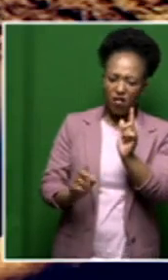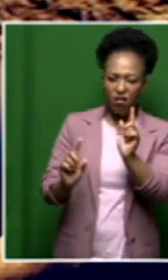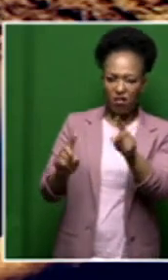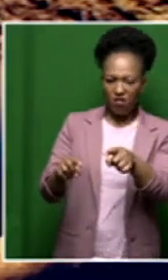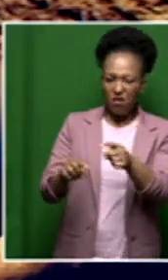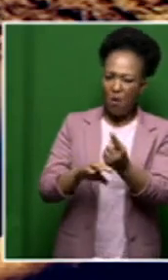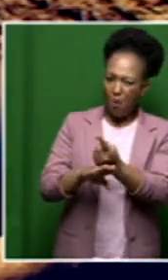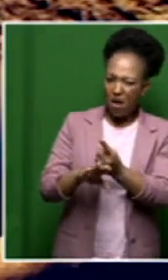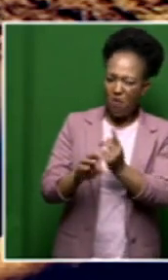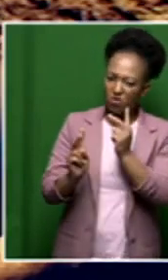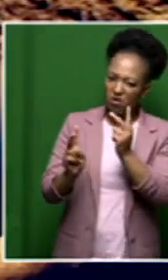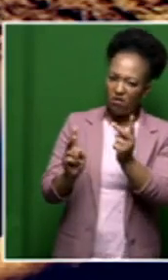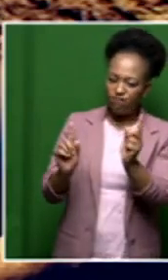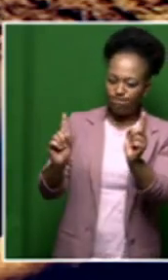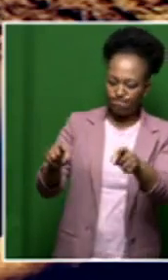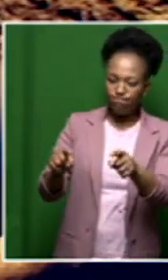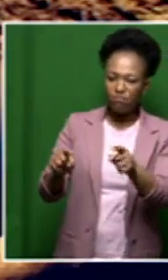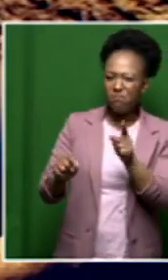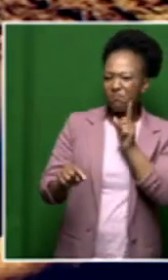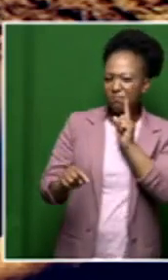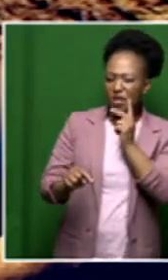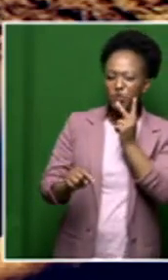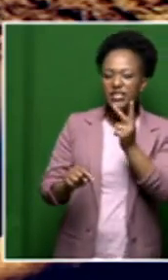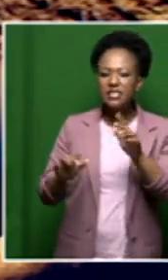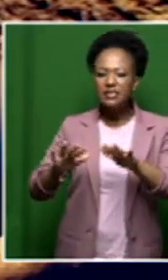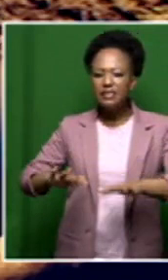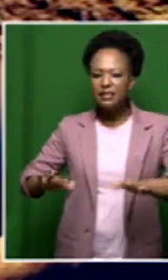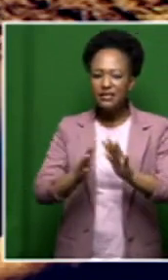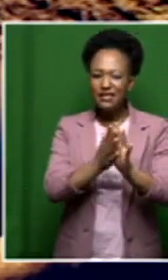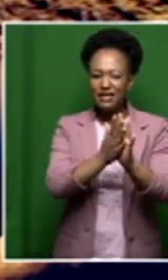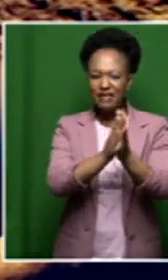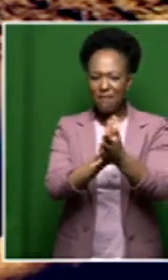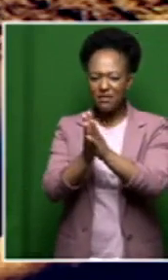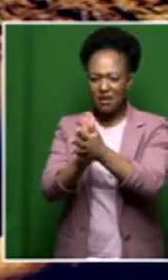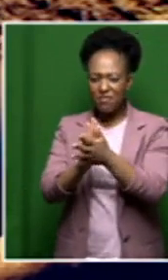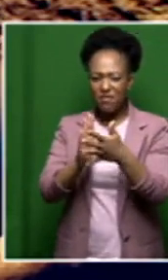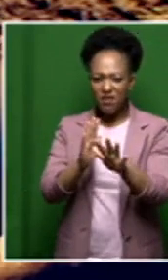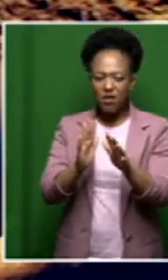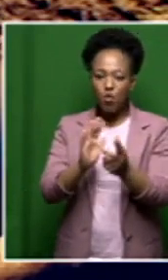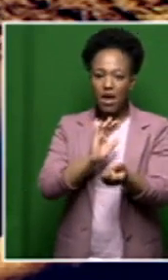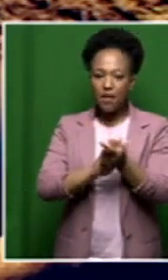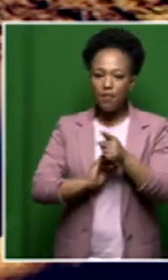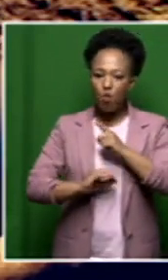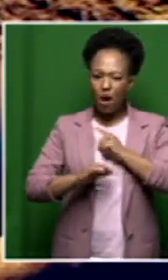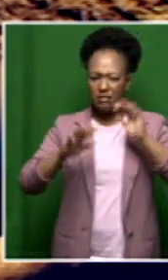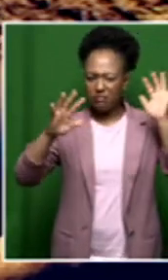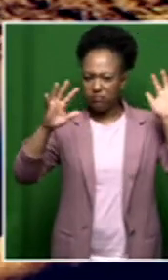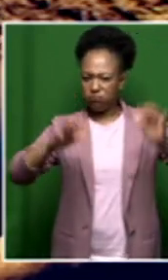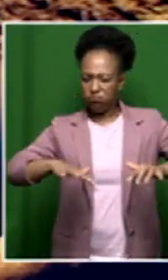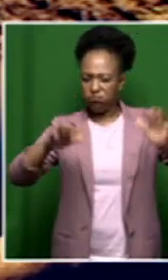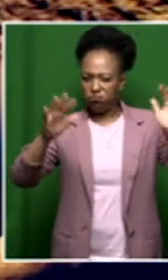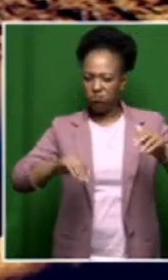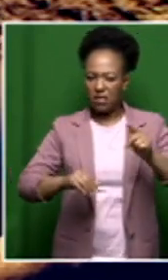so. And that, of course, to see for himself the damage that has been wreaked by the flooding situation